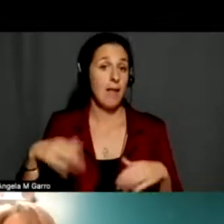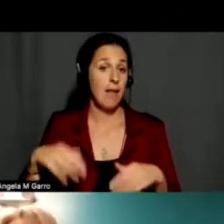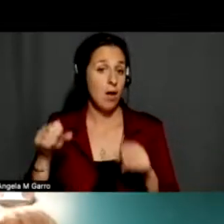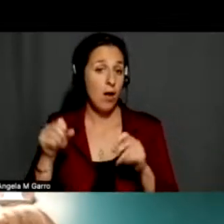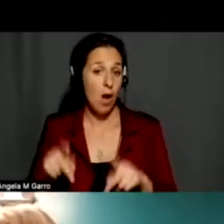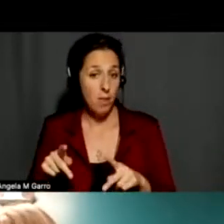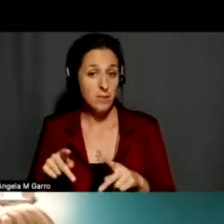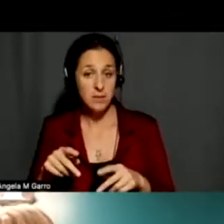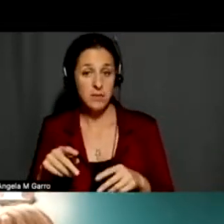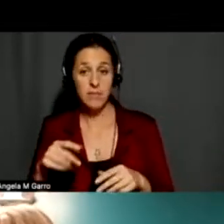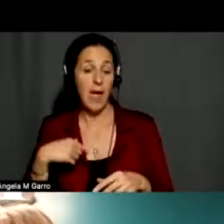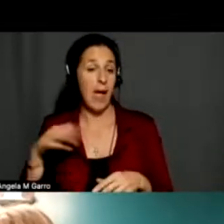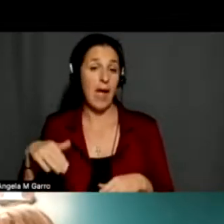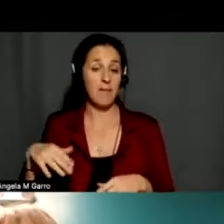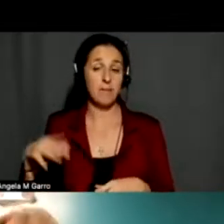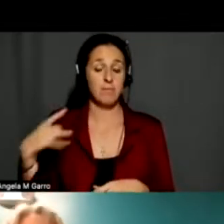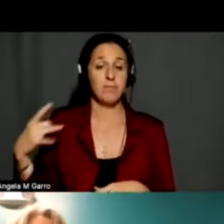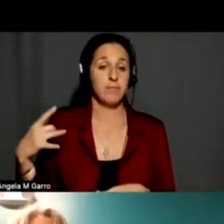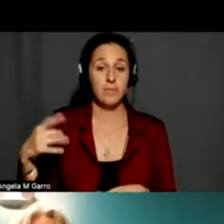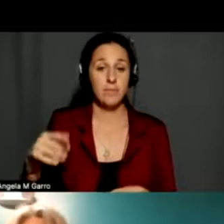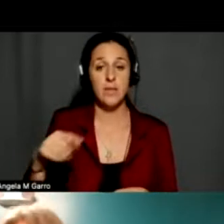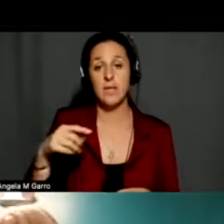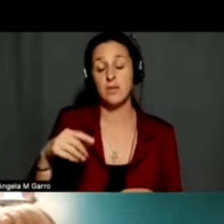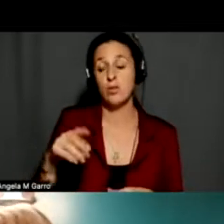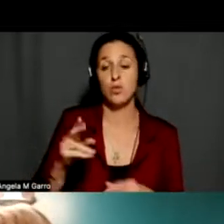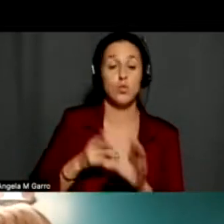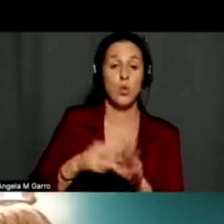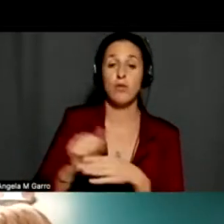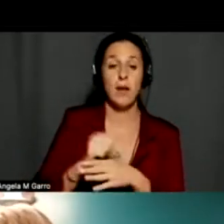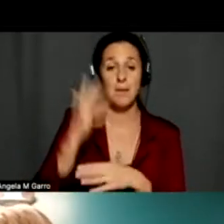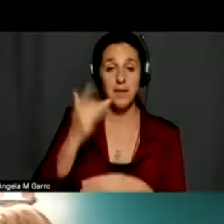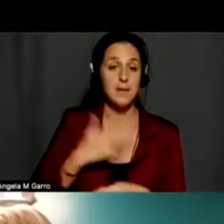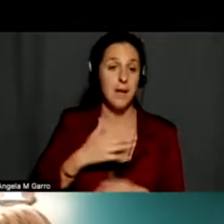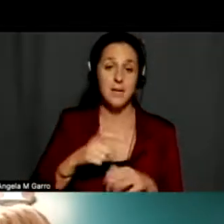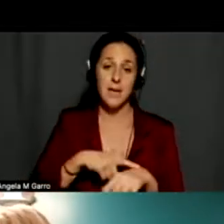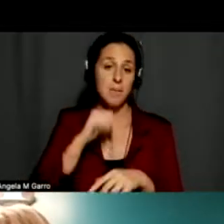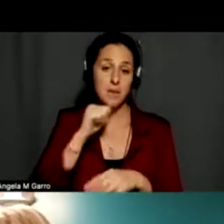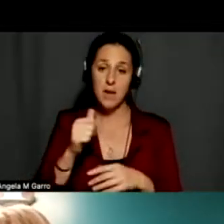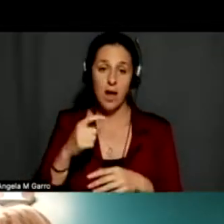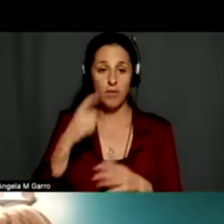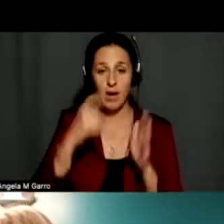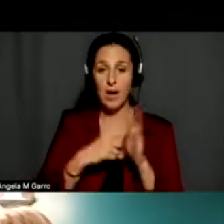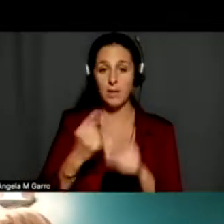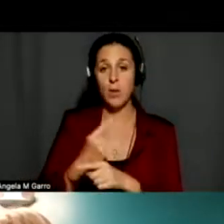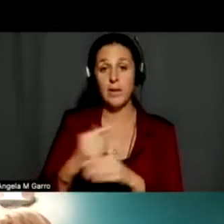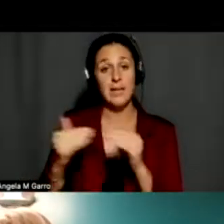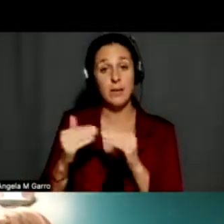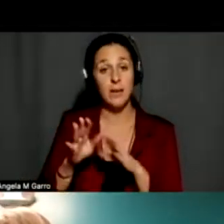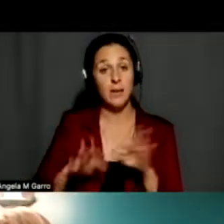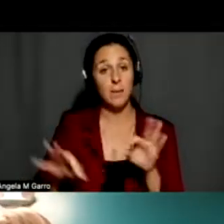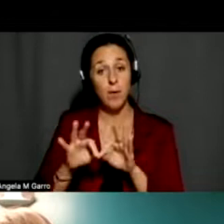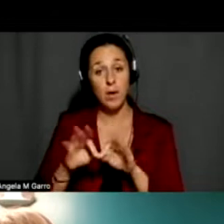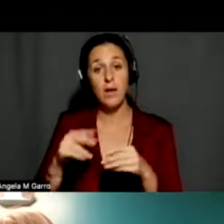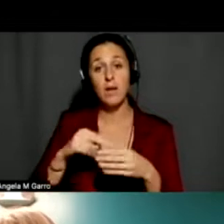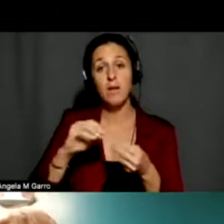training primarily because my time will not be recognized appropriately. Equally important, however, is the number of programs and initiatives